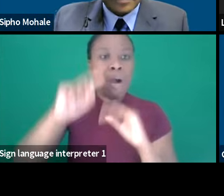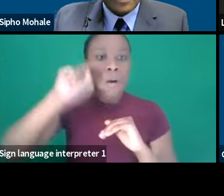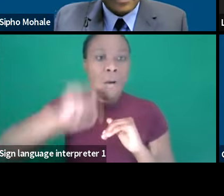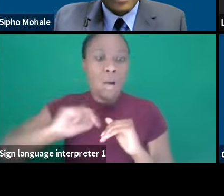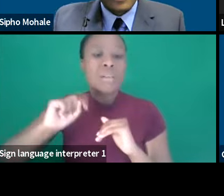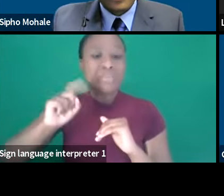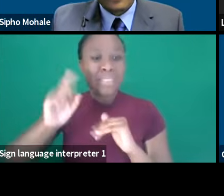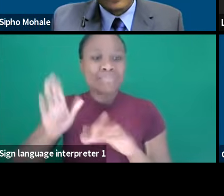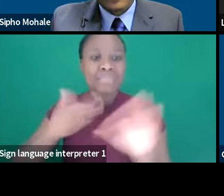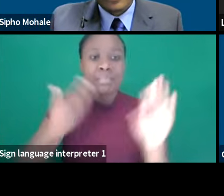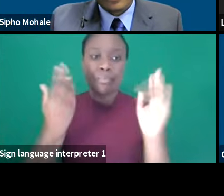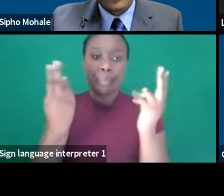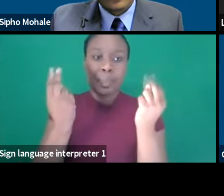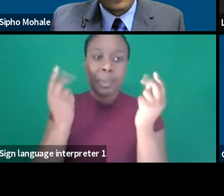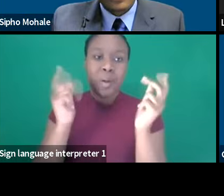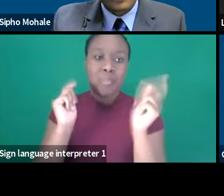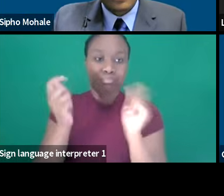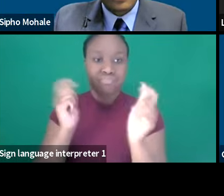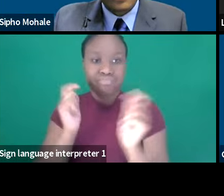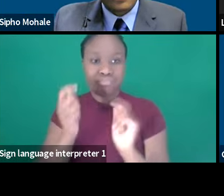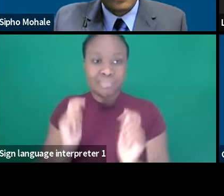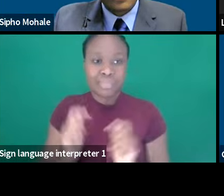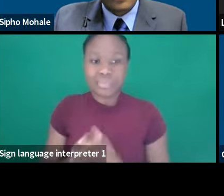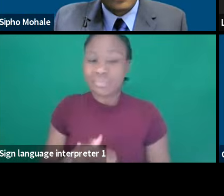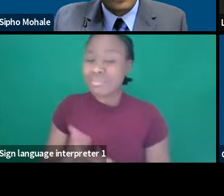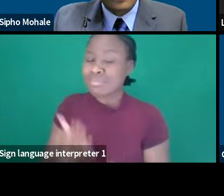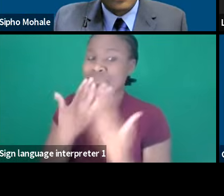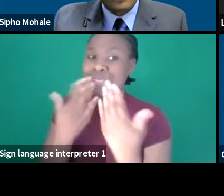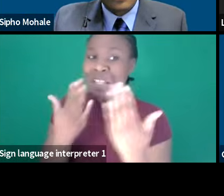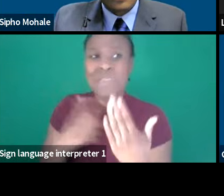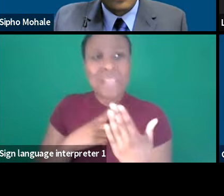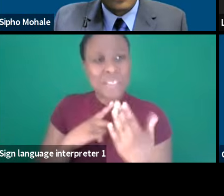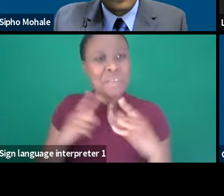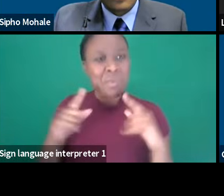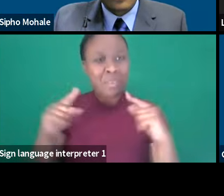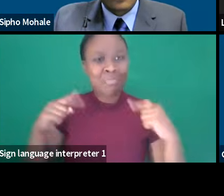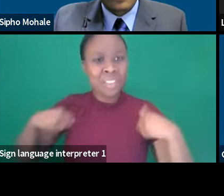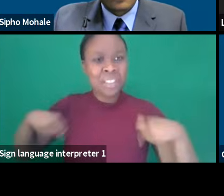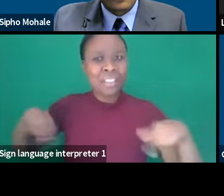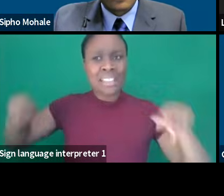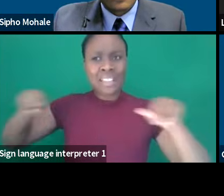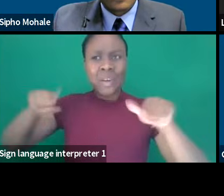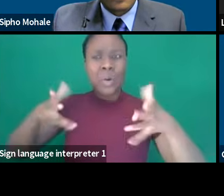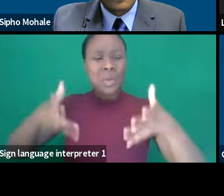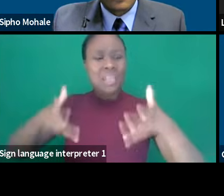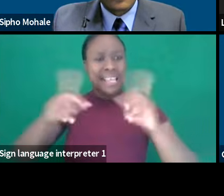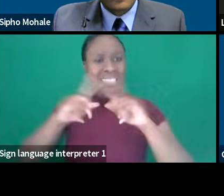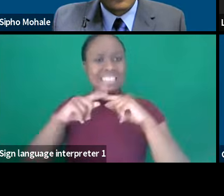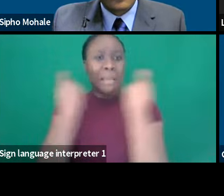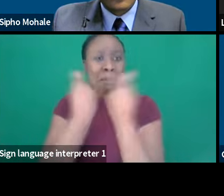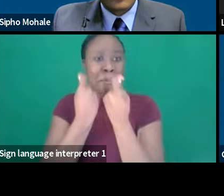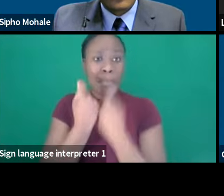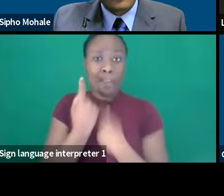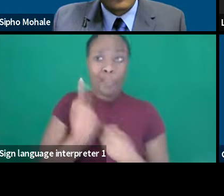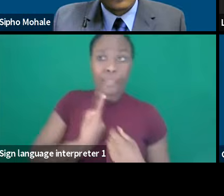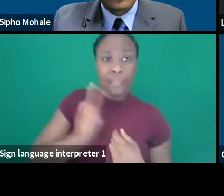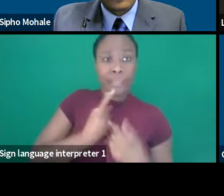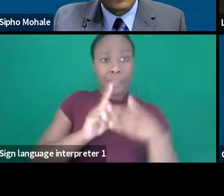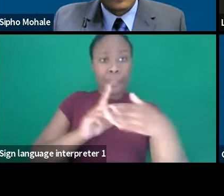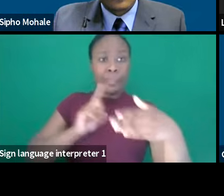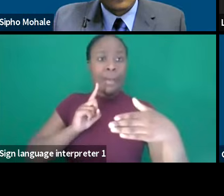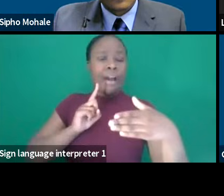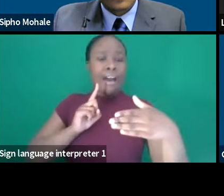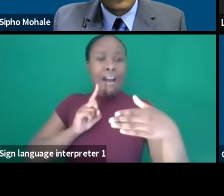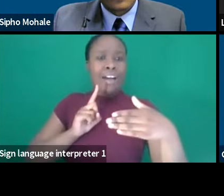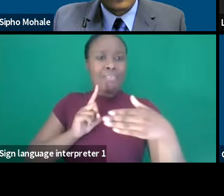Thank you for that, Ed. That is why we are a team. We cannot fly this alone. We are all our co-pilots in this